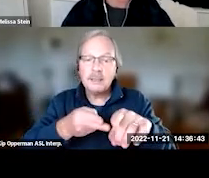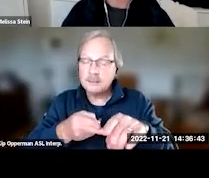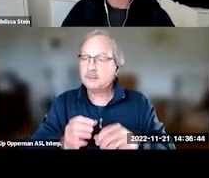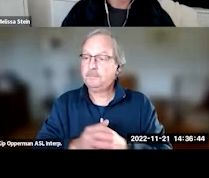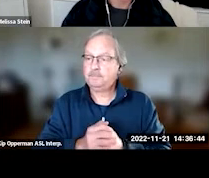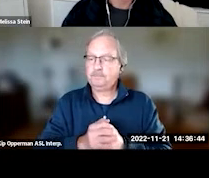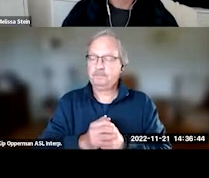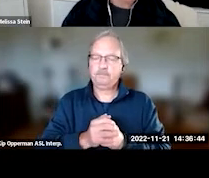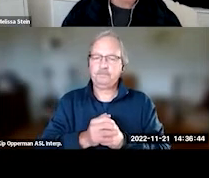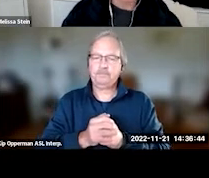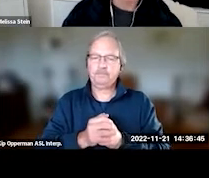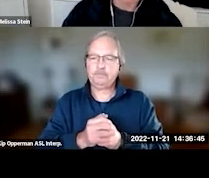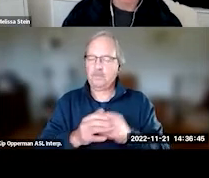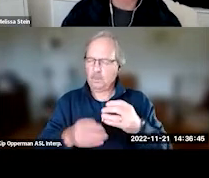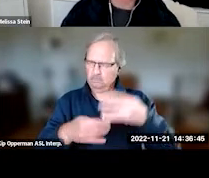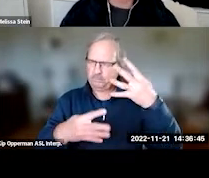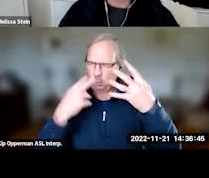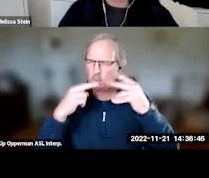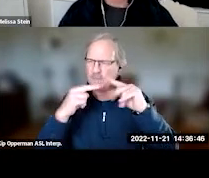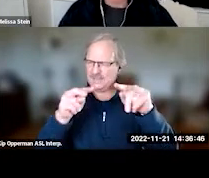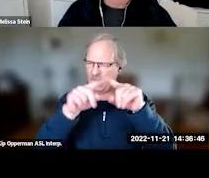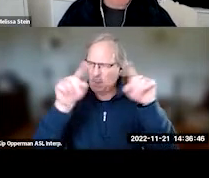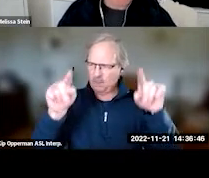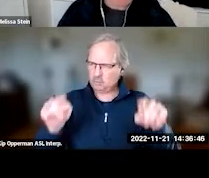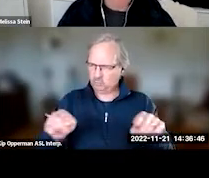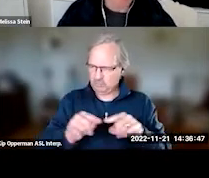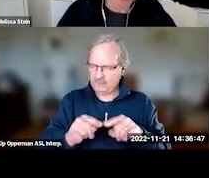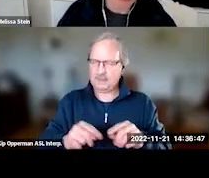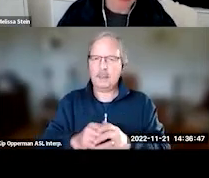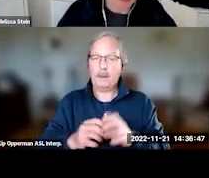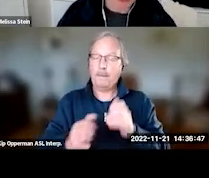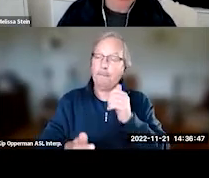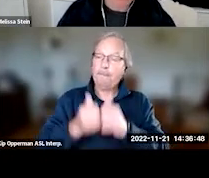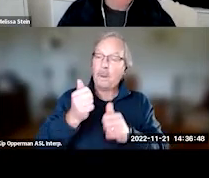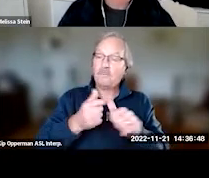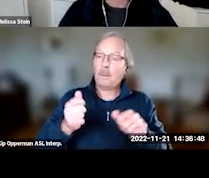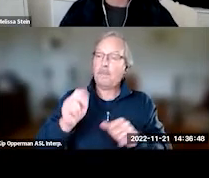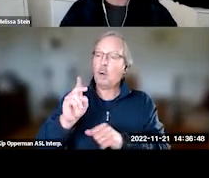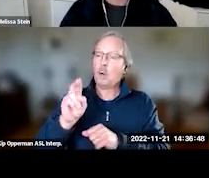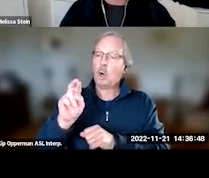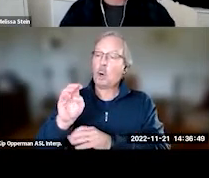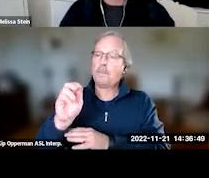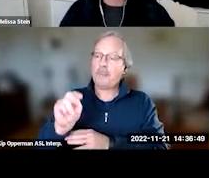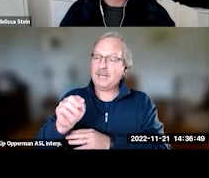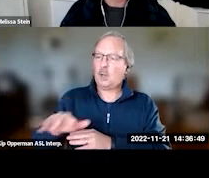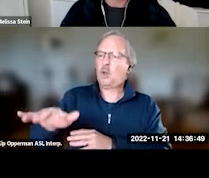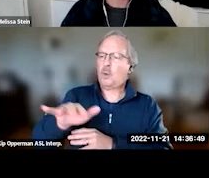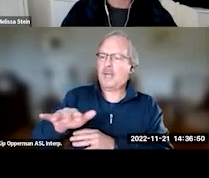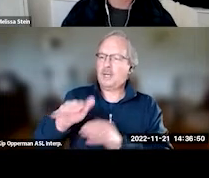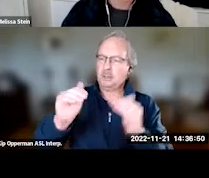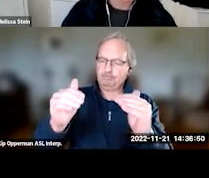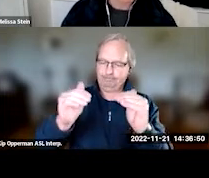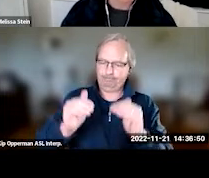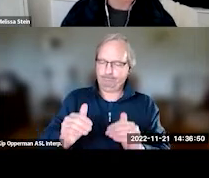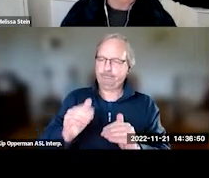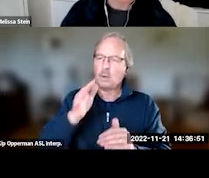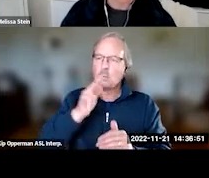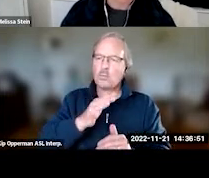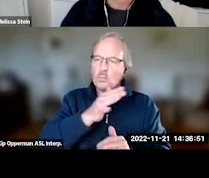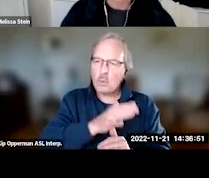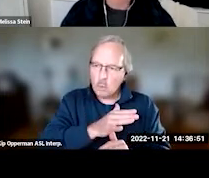presentations today. So we're seeing a majority of you joining us from urban locations, followed by rural,